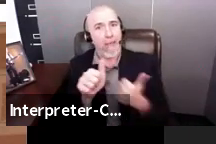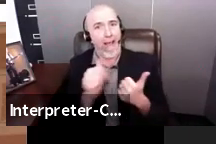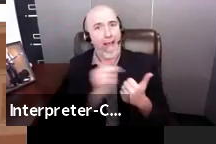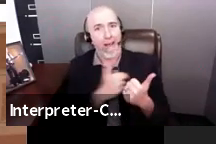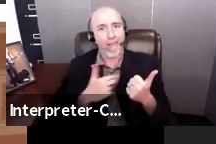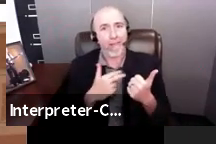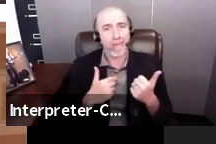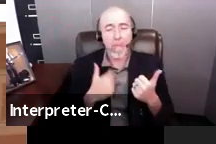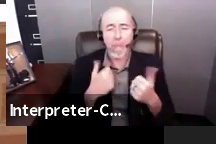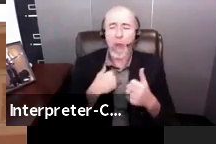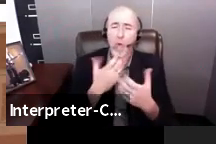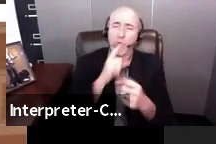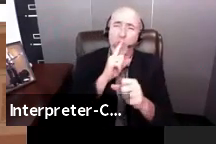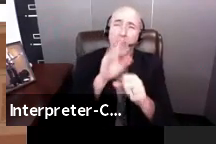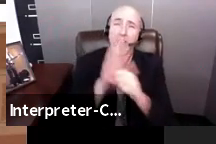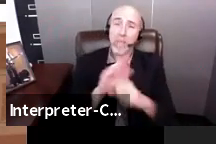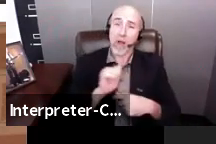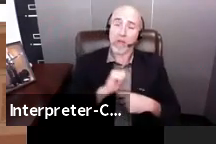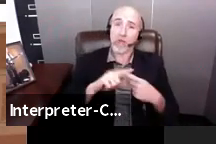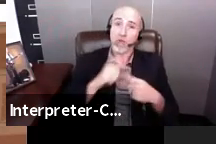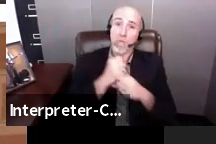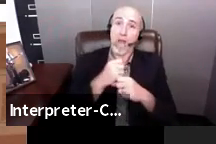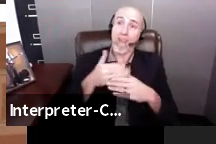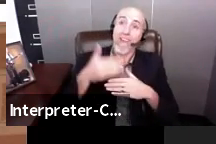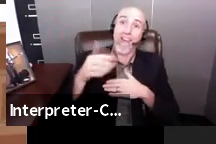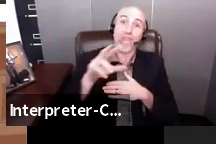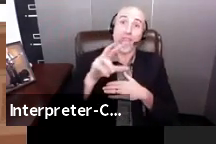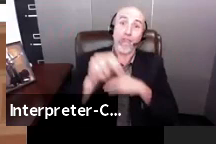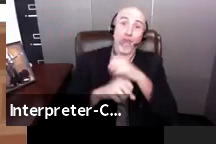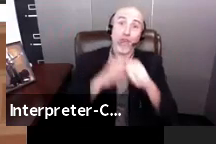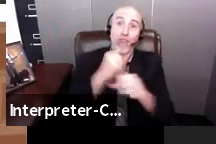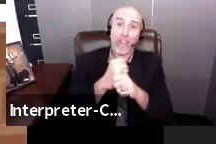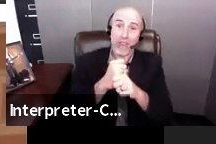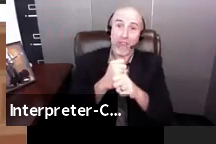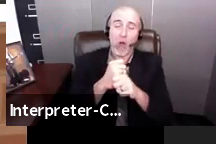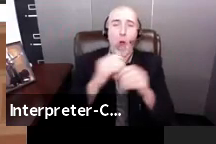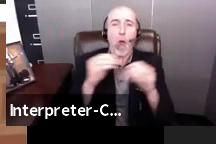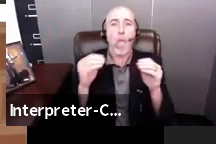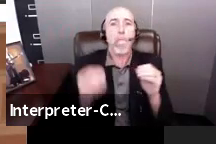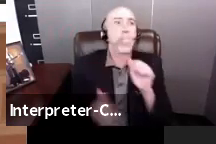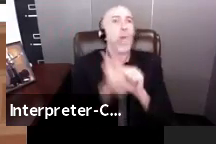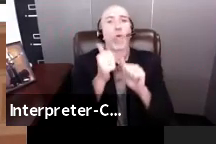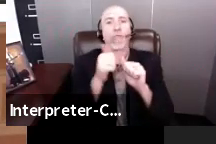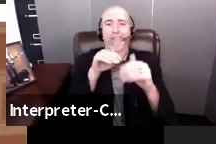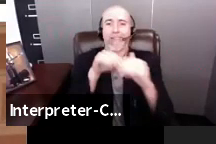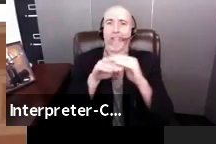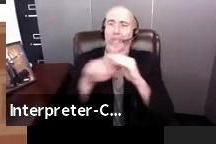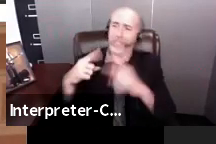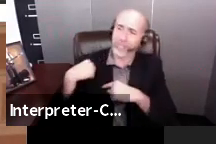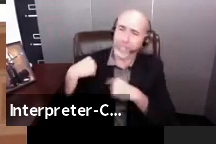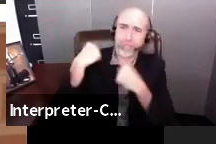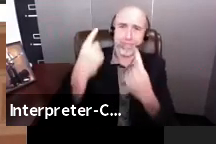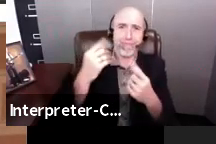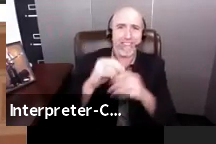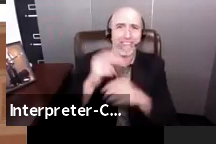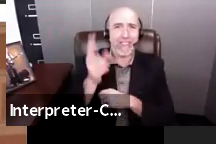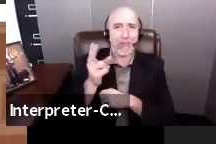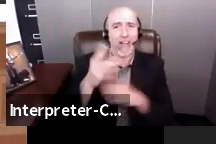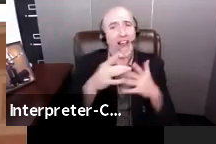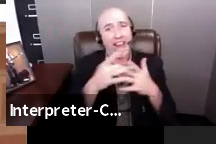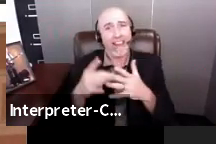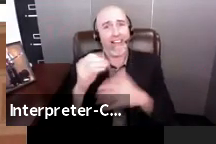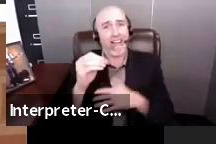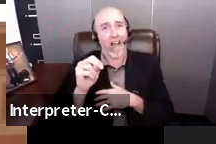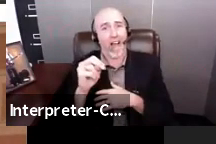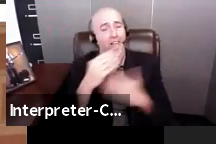to make the next 30 years of the ADA the most accessible in our history. Lead on. Thank you,